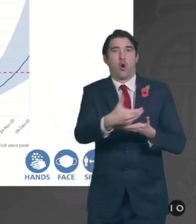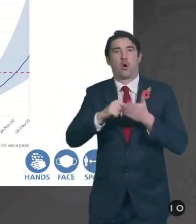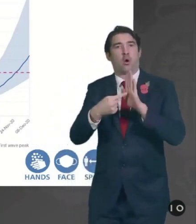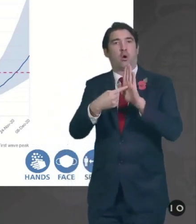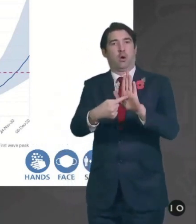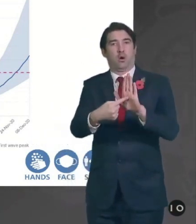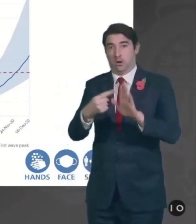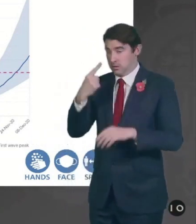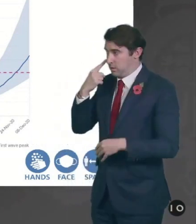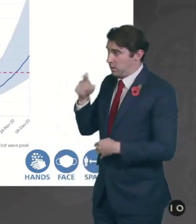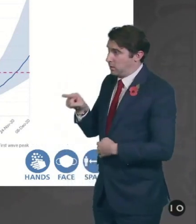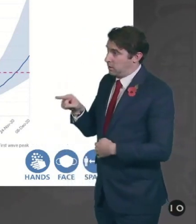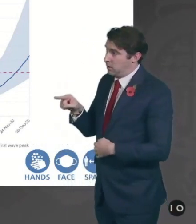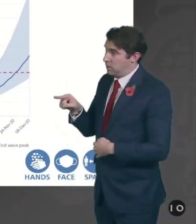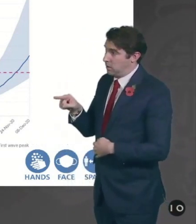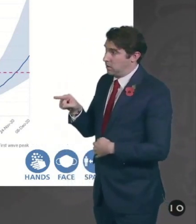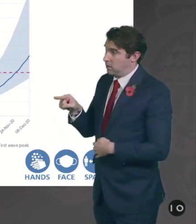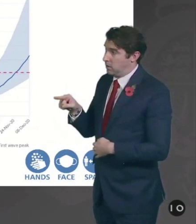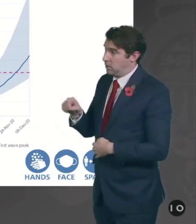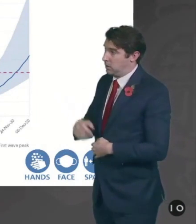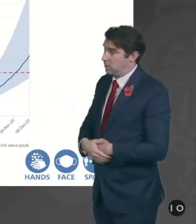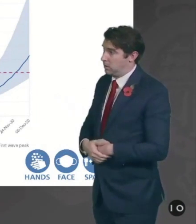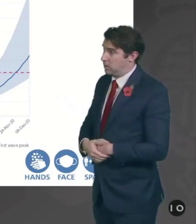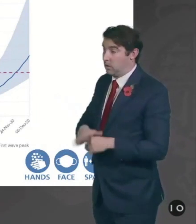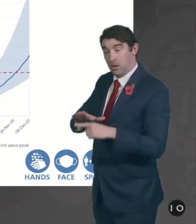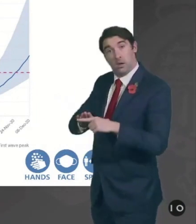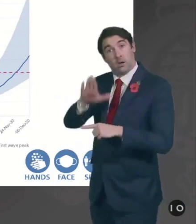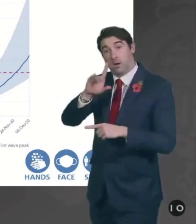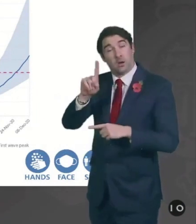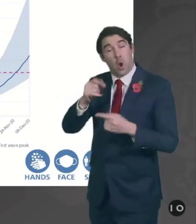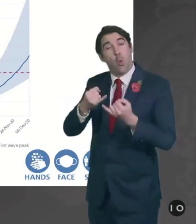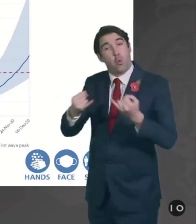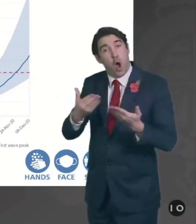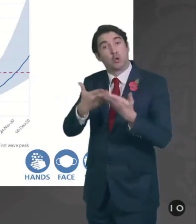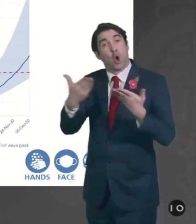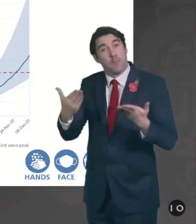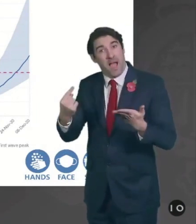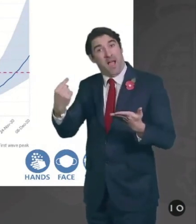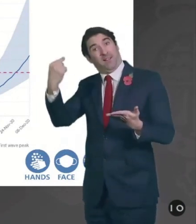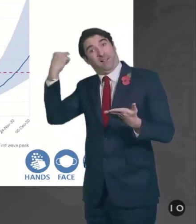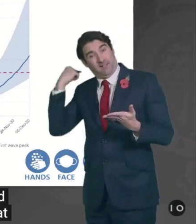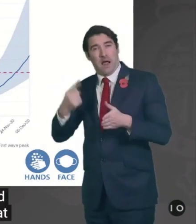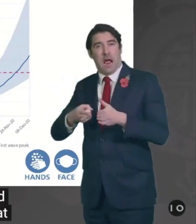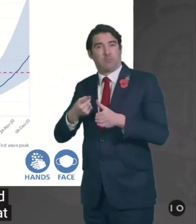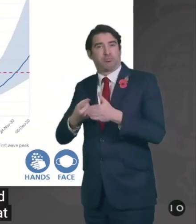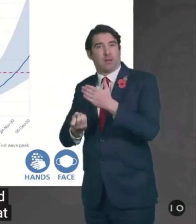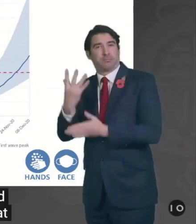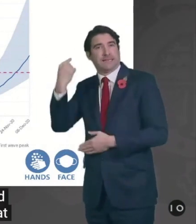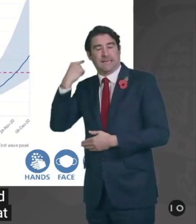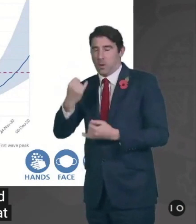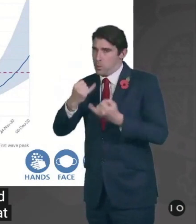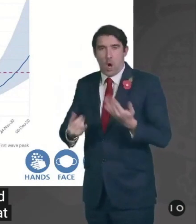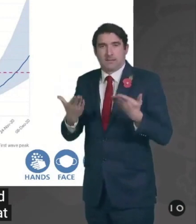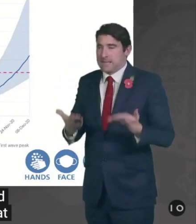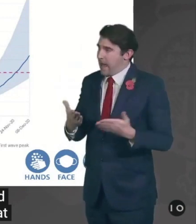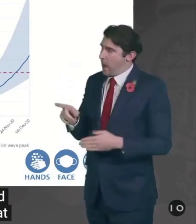of hospitalizations in the first wave peak. And as Chris has already said, in some hospitals you see that already, but this suggests across the country